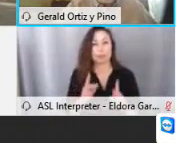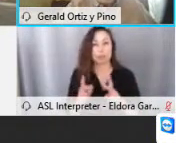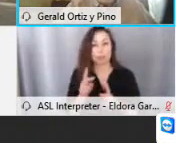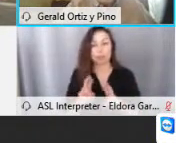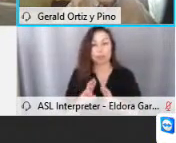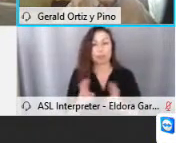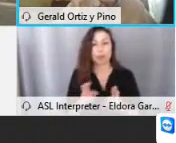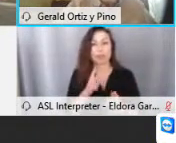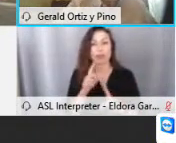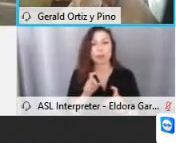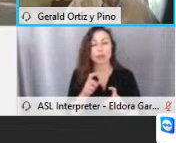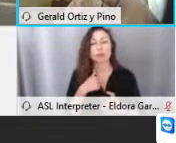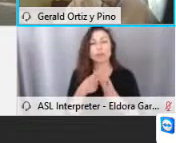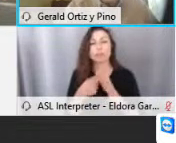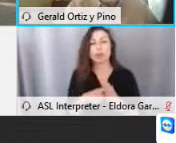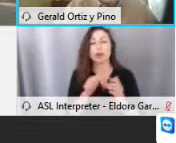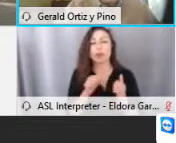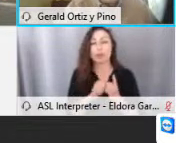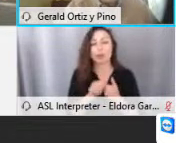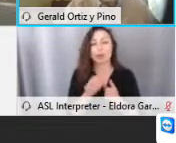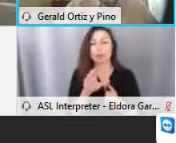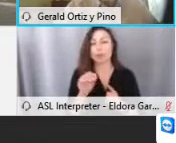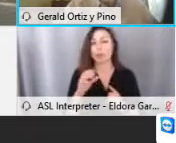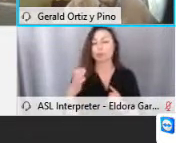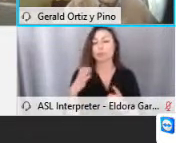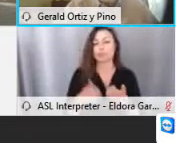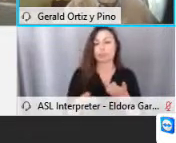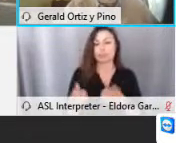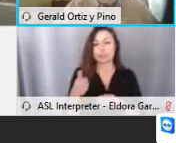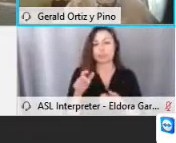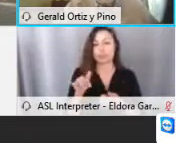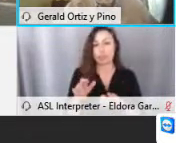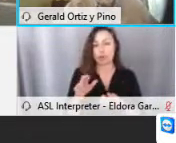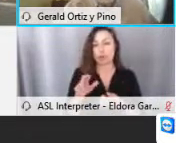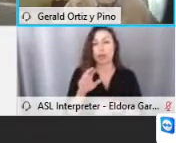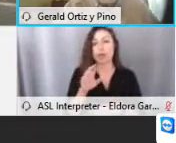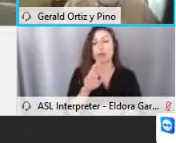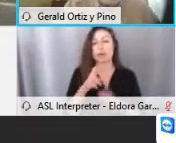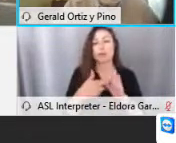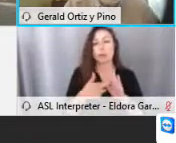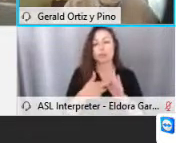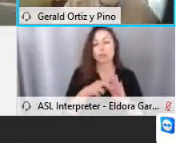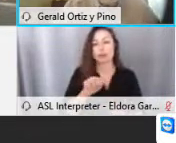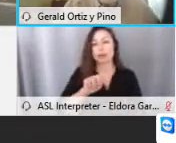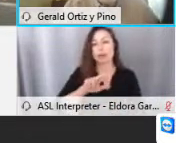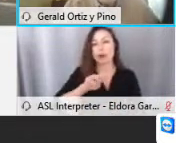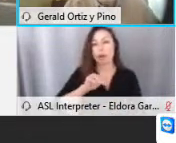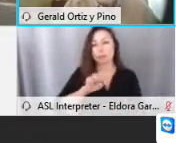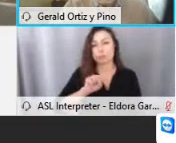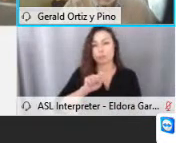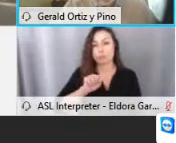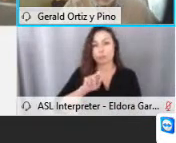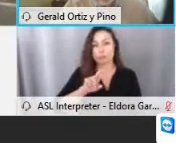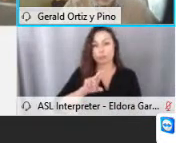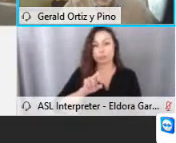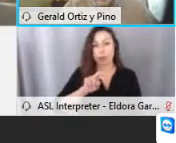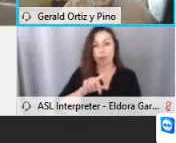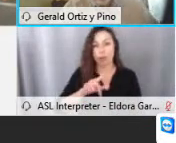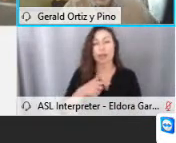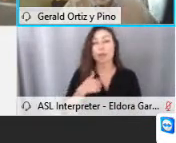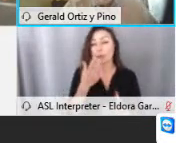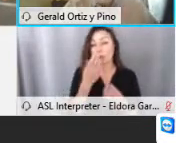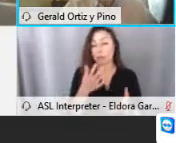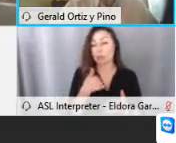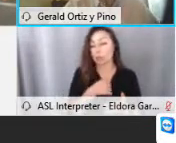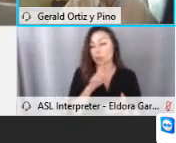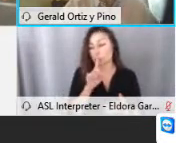already. We're going to start with our co-chairman, Representative Armstrong. Let me just say before we get started that we've only got